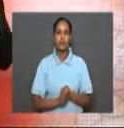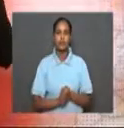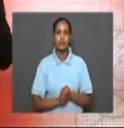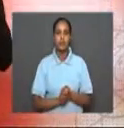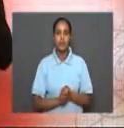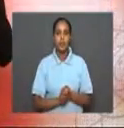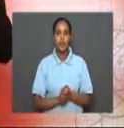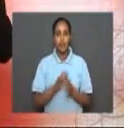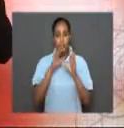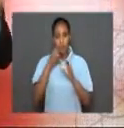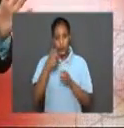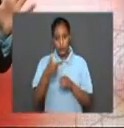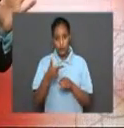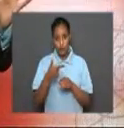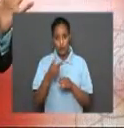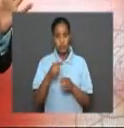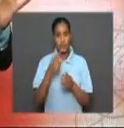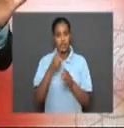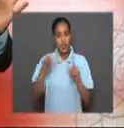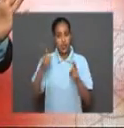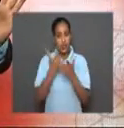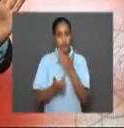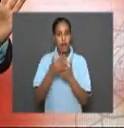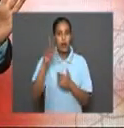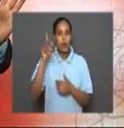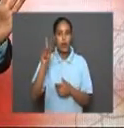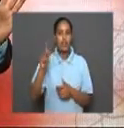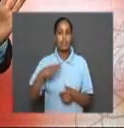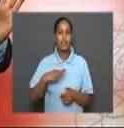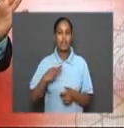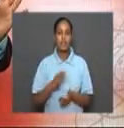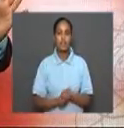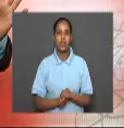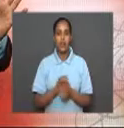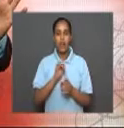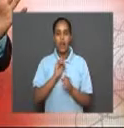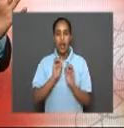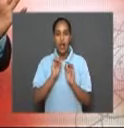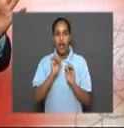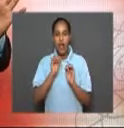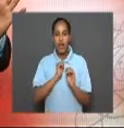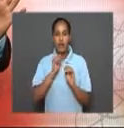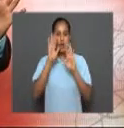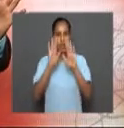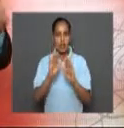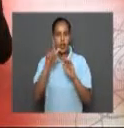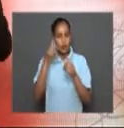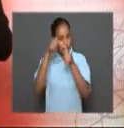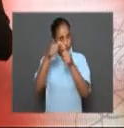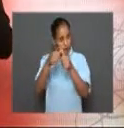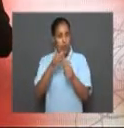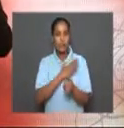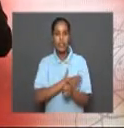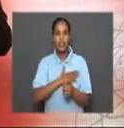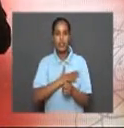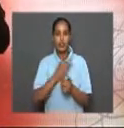I have told you a great deal about polystyrene. I wonder how much you remember.